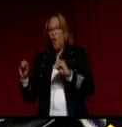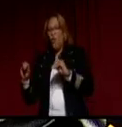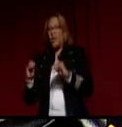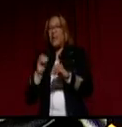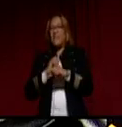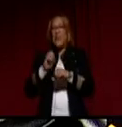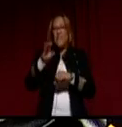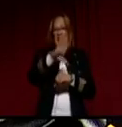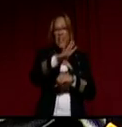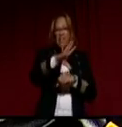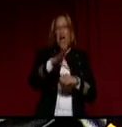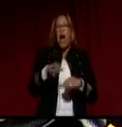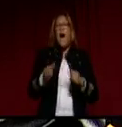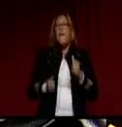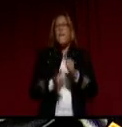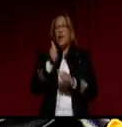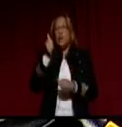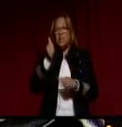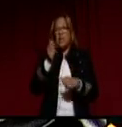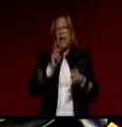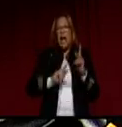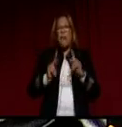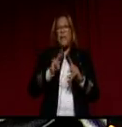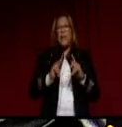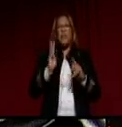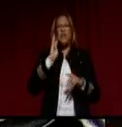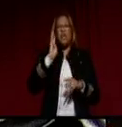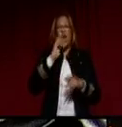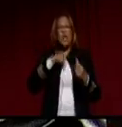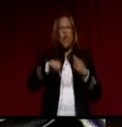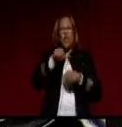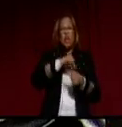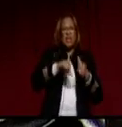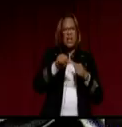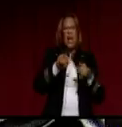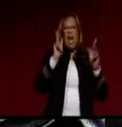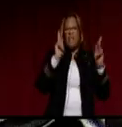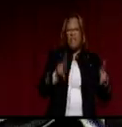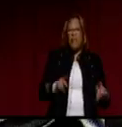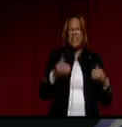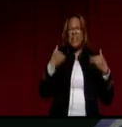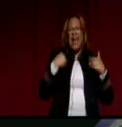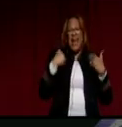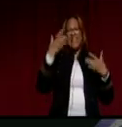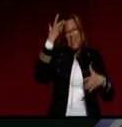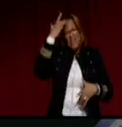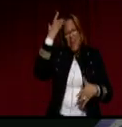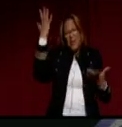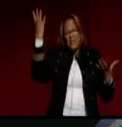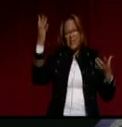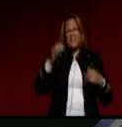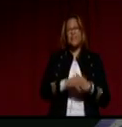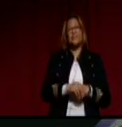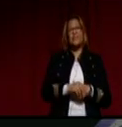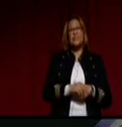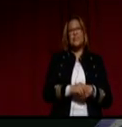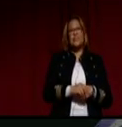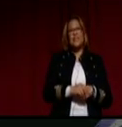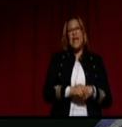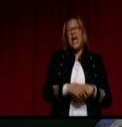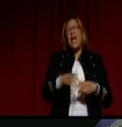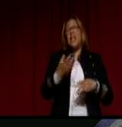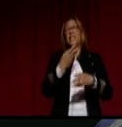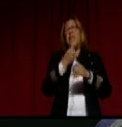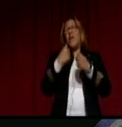mostly the droplets and people congregating and talking to each other. If a person has had the virus and they were in quarantine 14